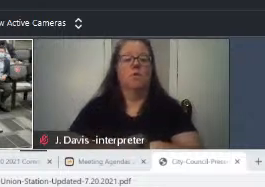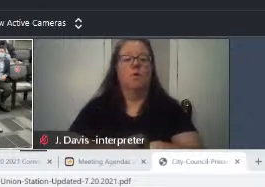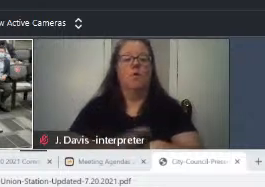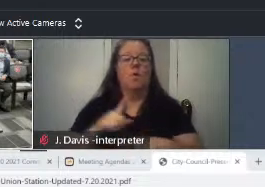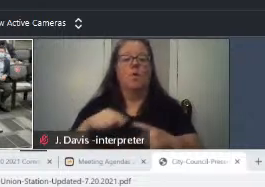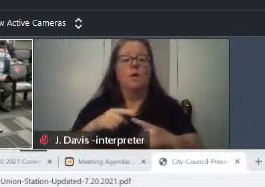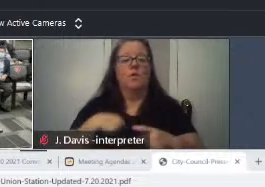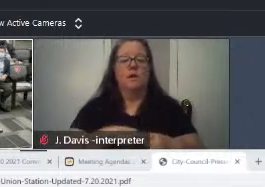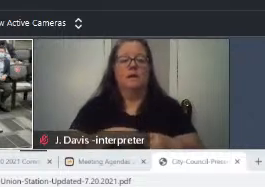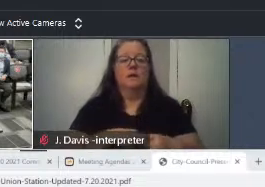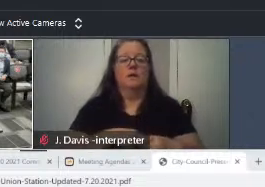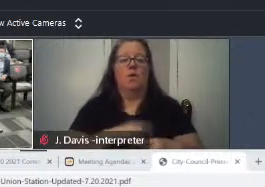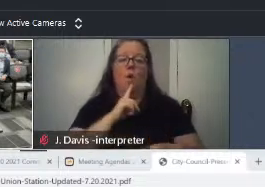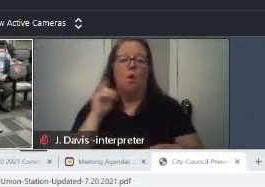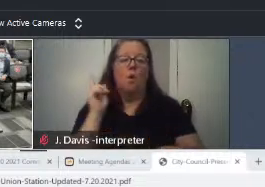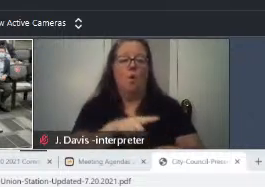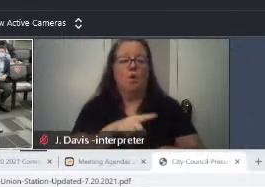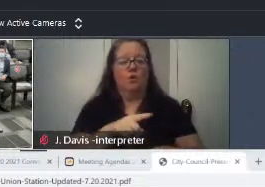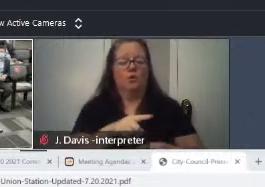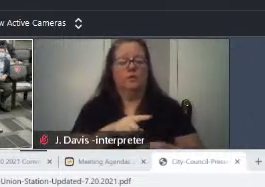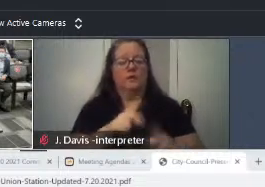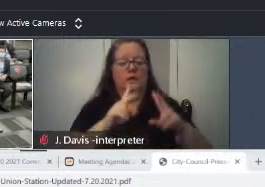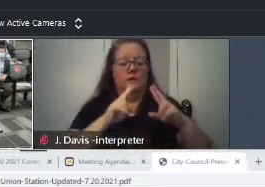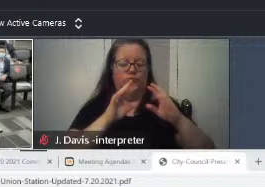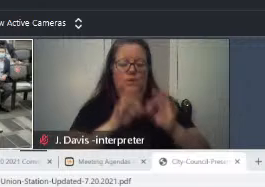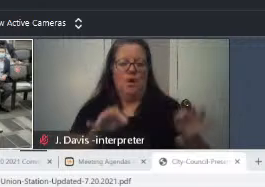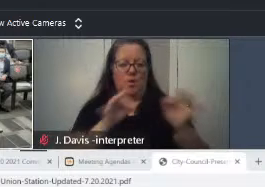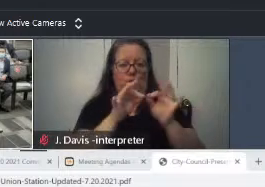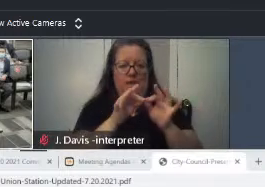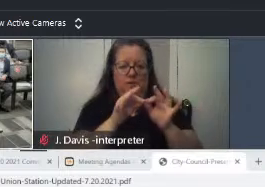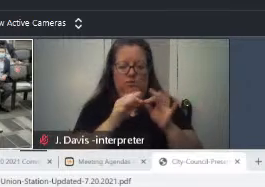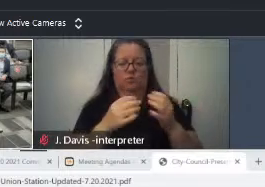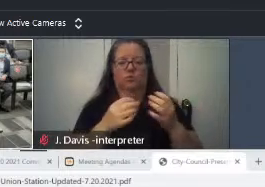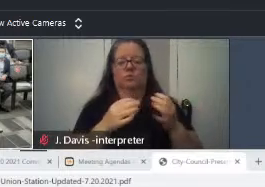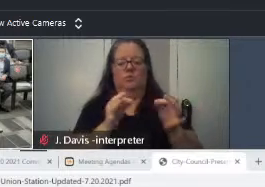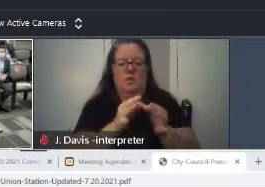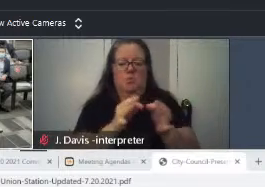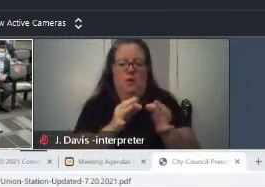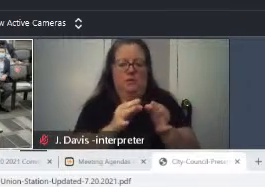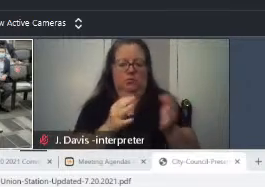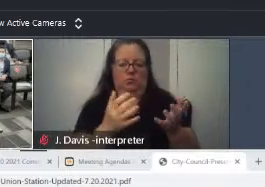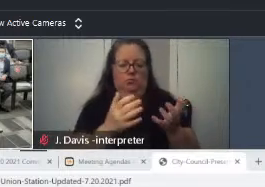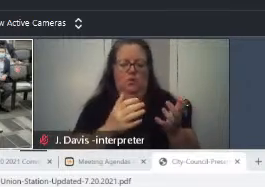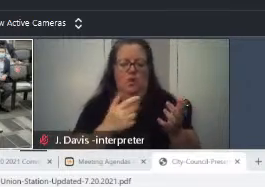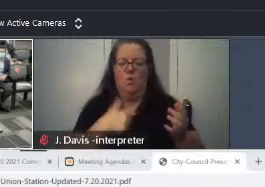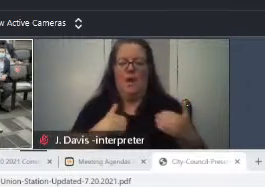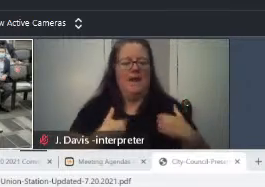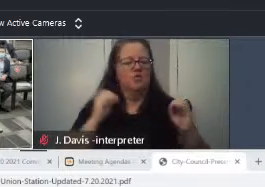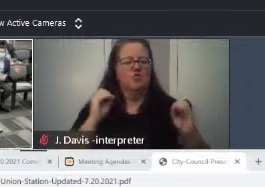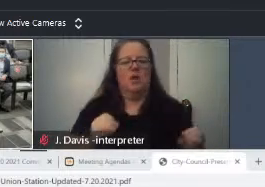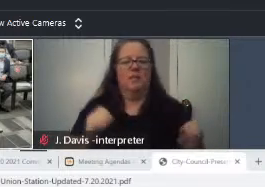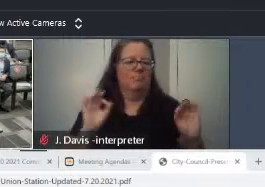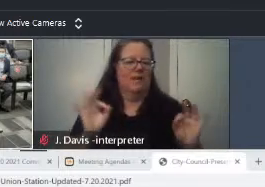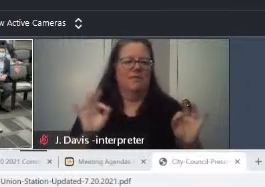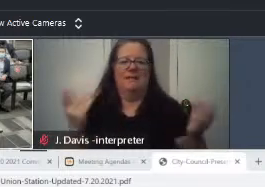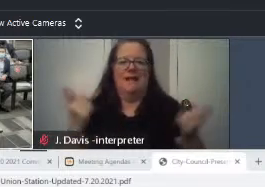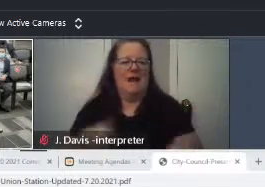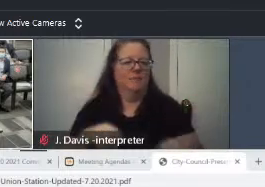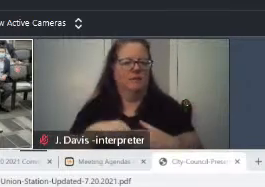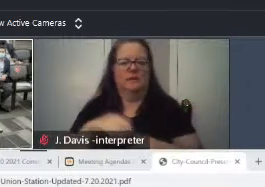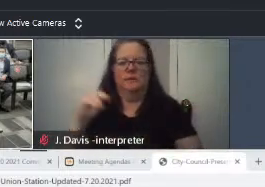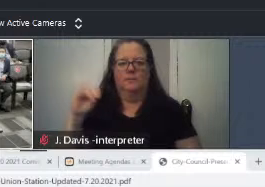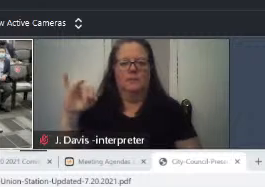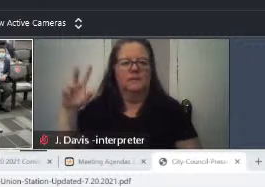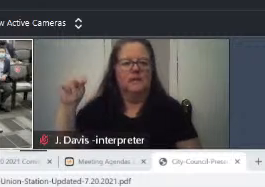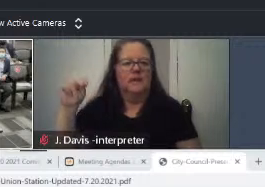the appraisal, at that time we had no real active activity in the Midtown area at